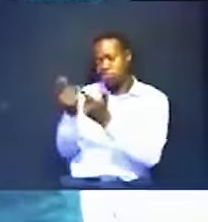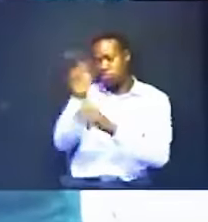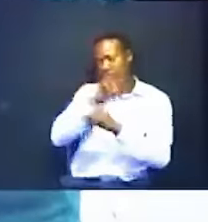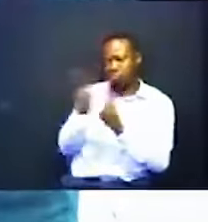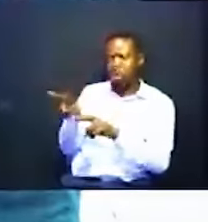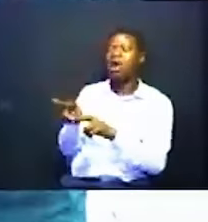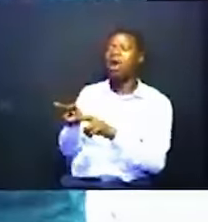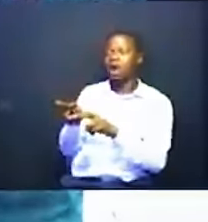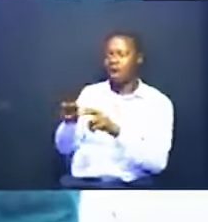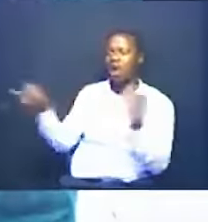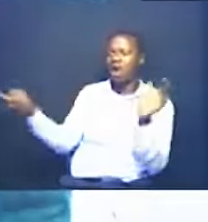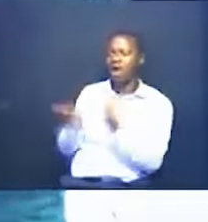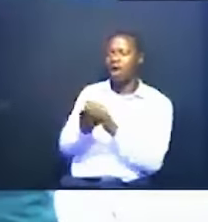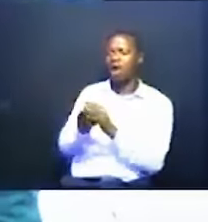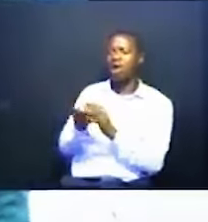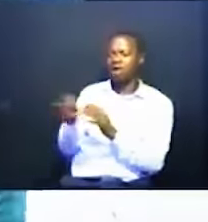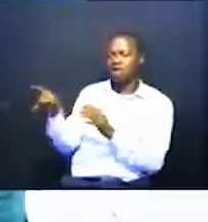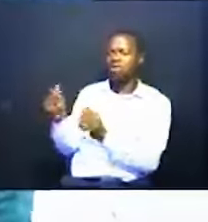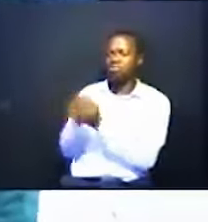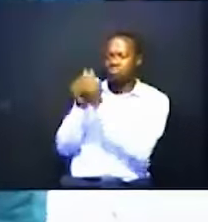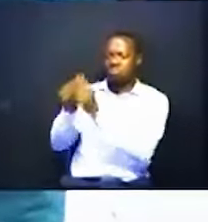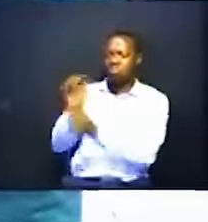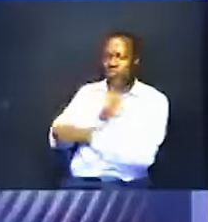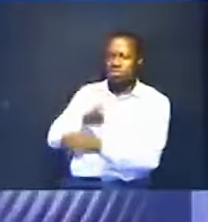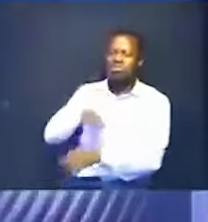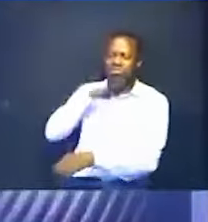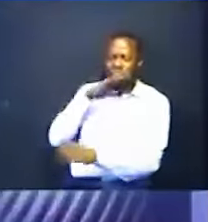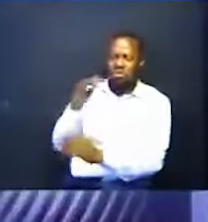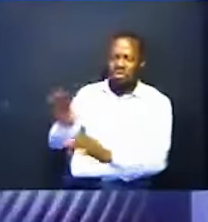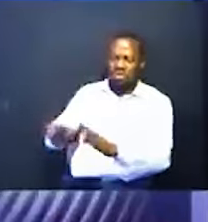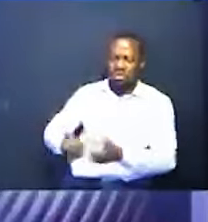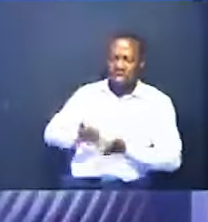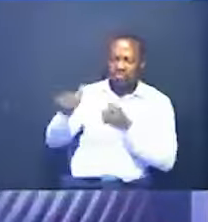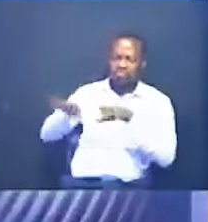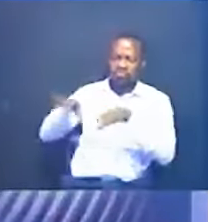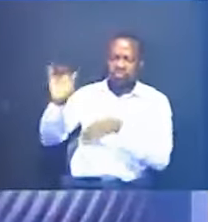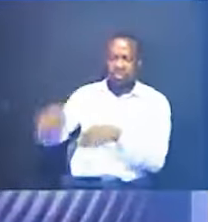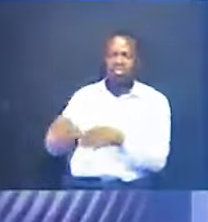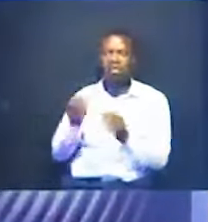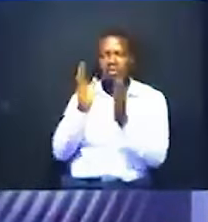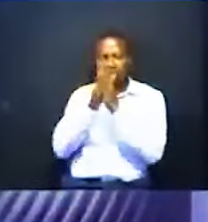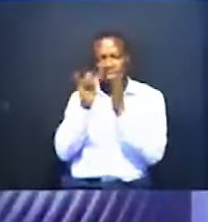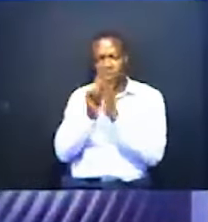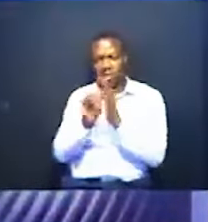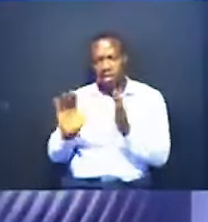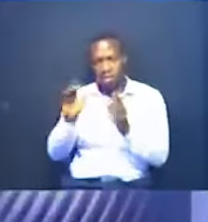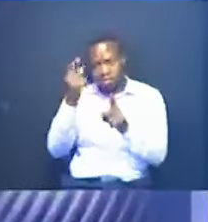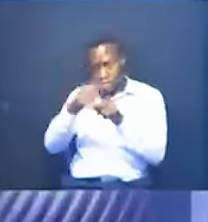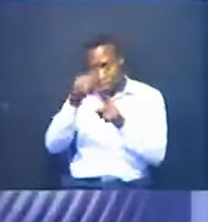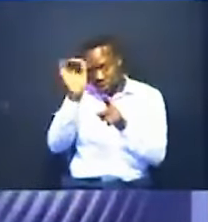Christo. Anyone at an answer, when you Christ to Ananti. I pray that this word will have a place in your spirit.